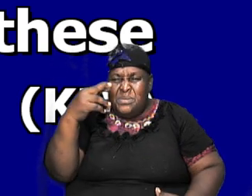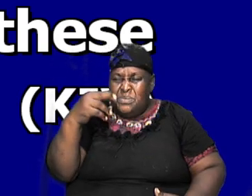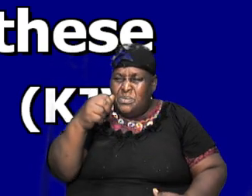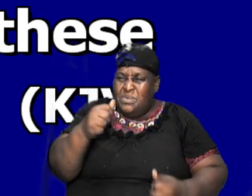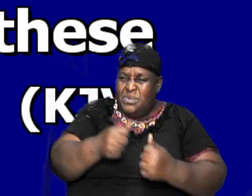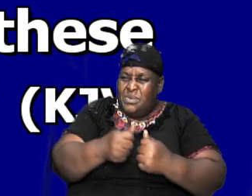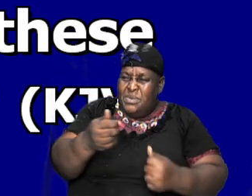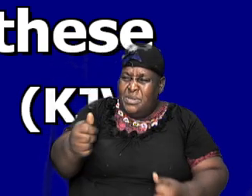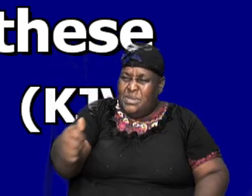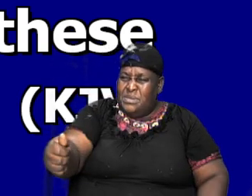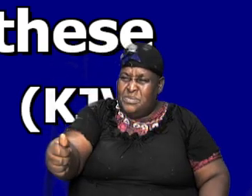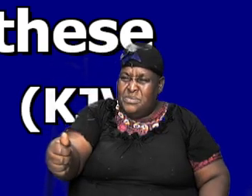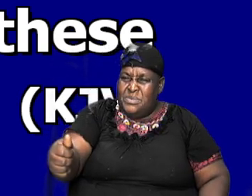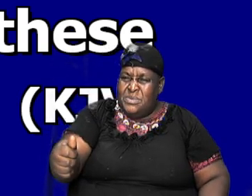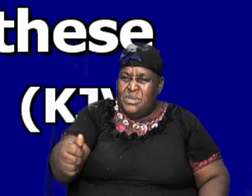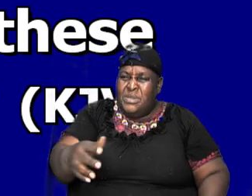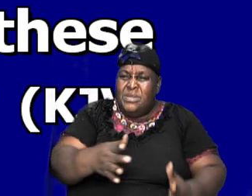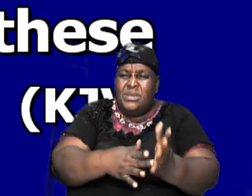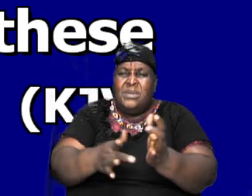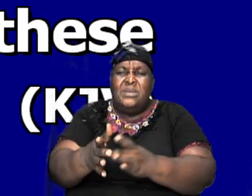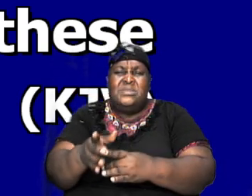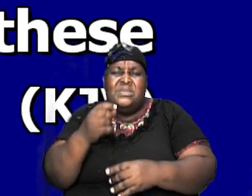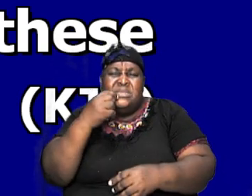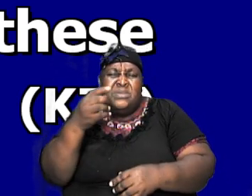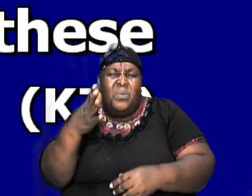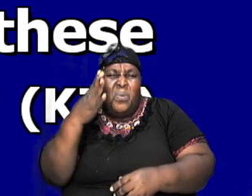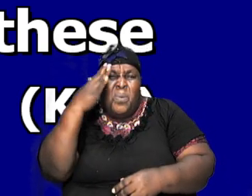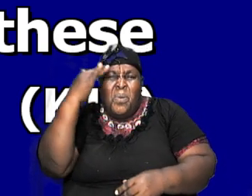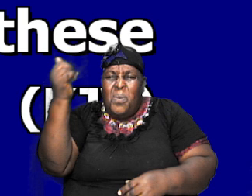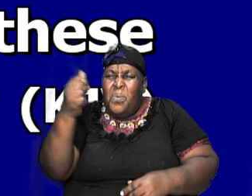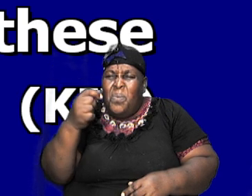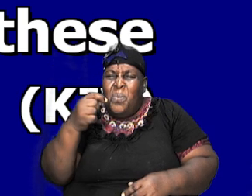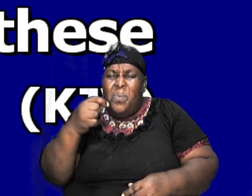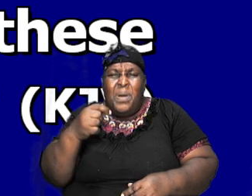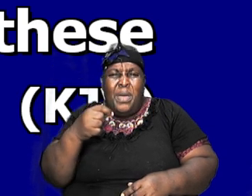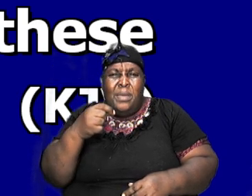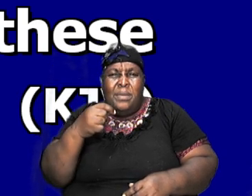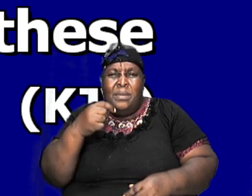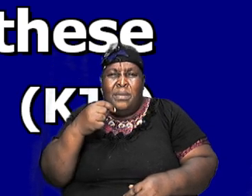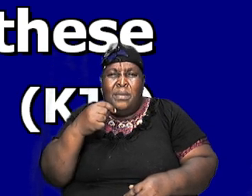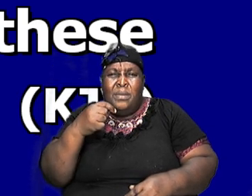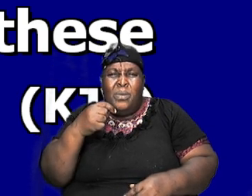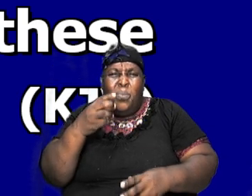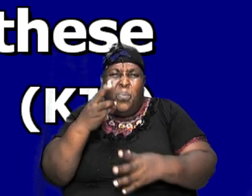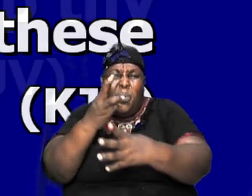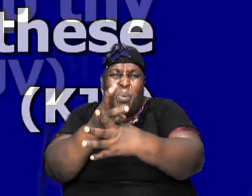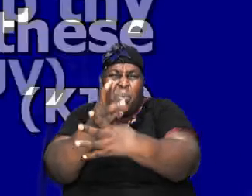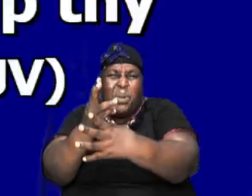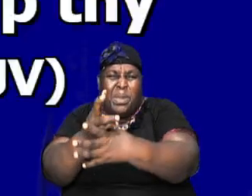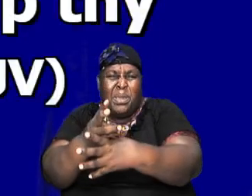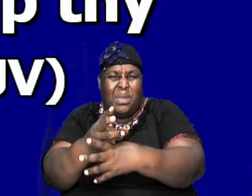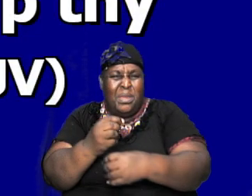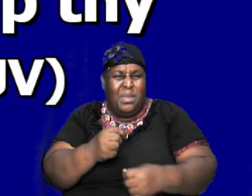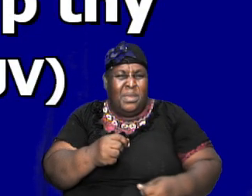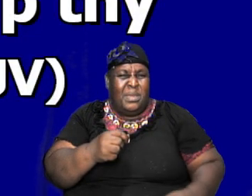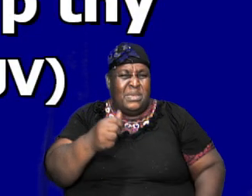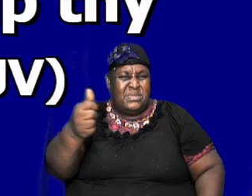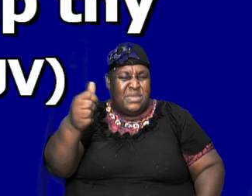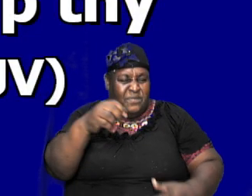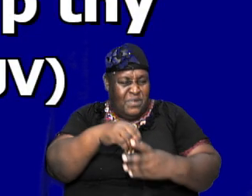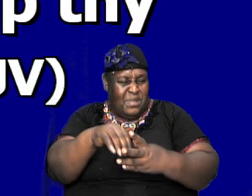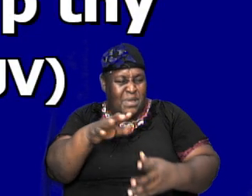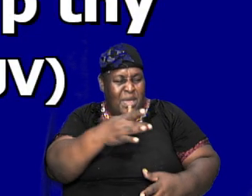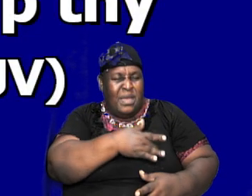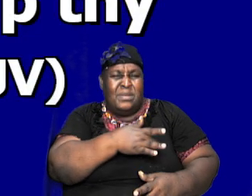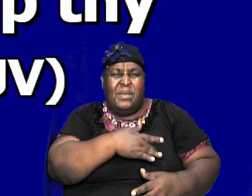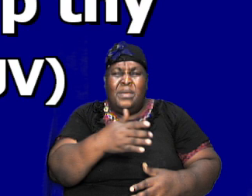said unto them, why reason ye this thing in your hearts? The next verse. Whether